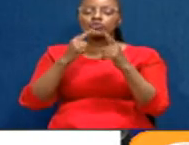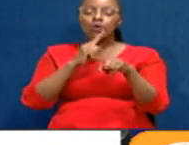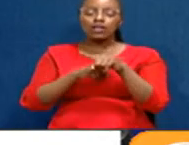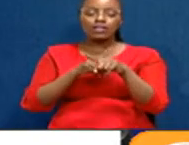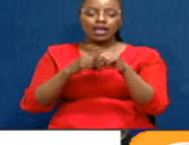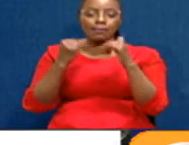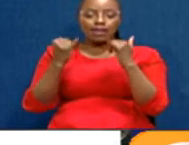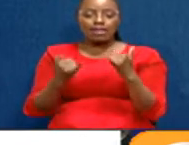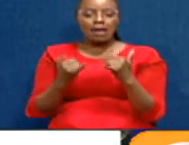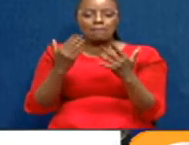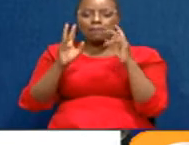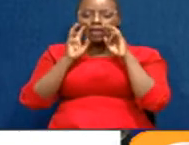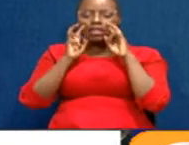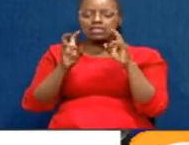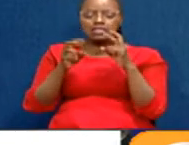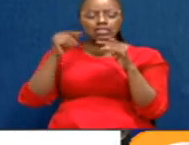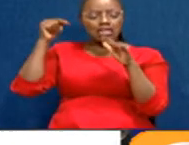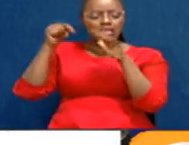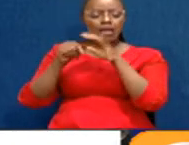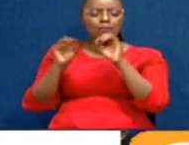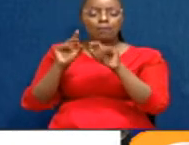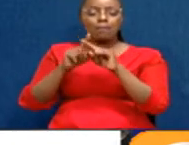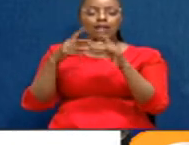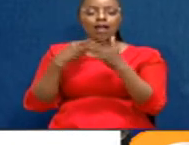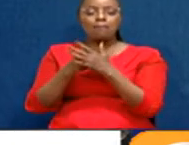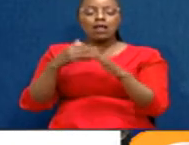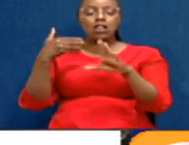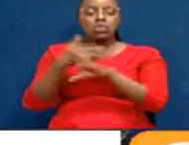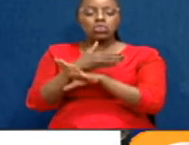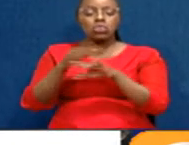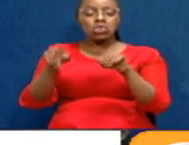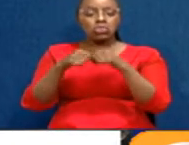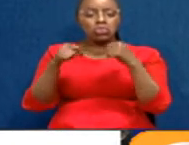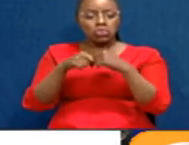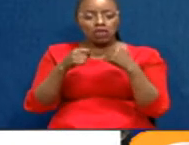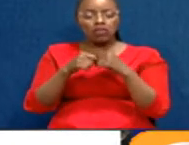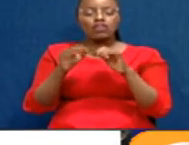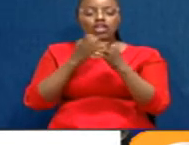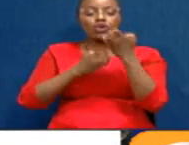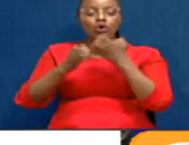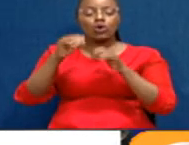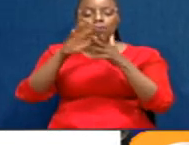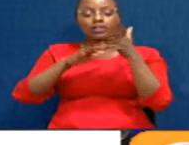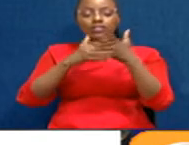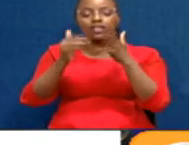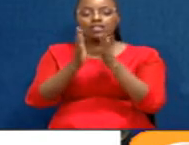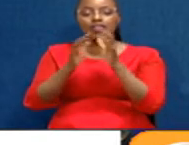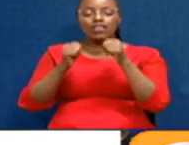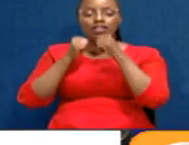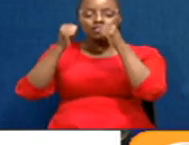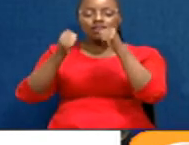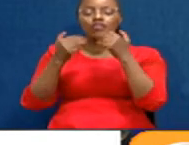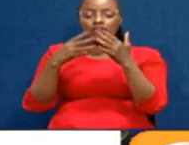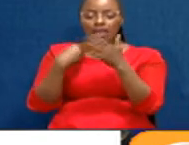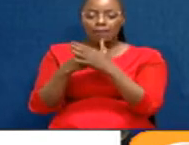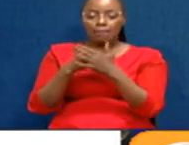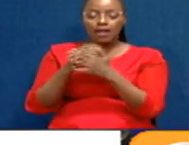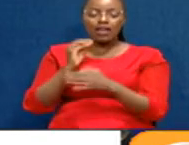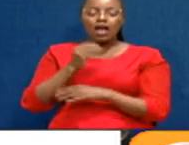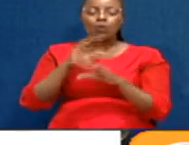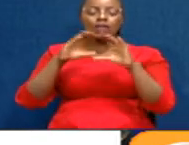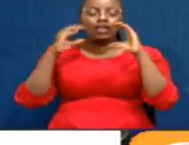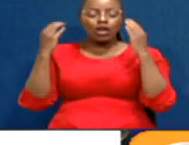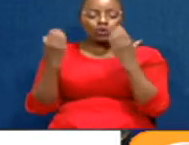point. It may not be looked at meticulously, but money laundering is injuring our economic structure, and even the strength of our currency in the global